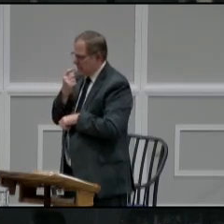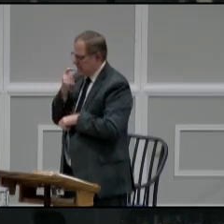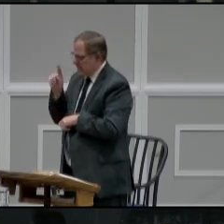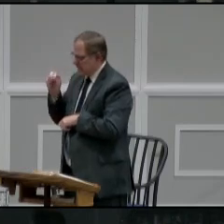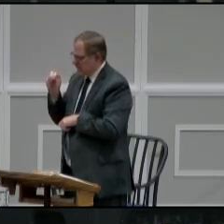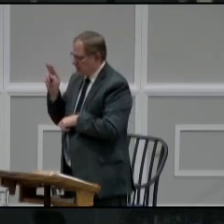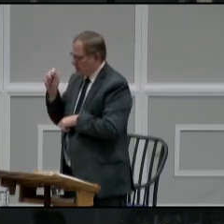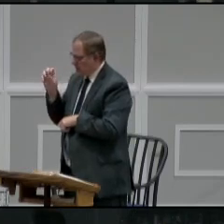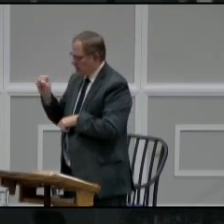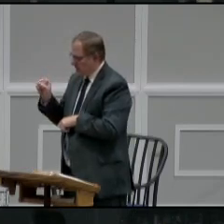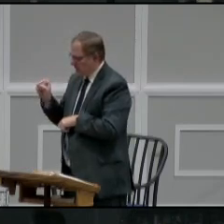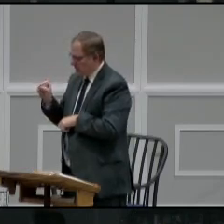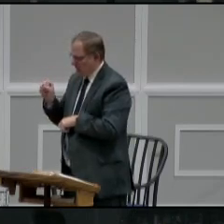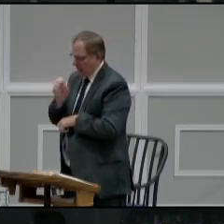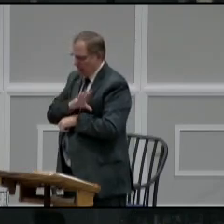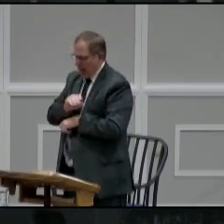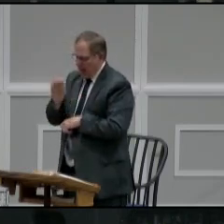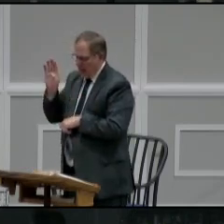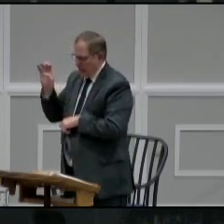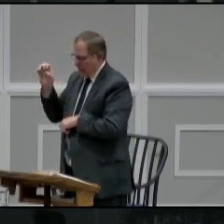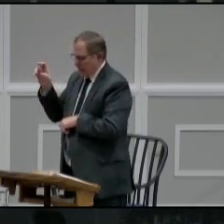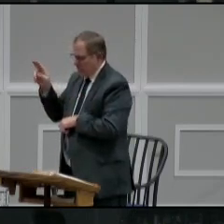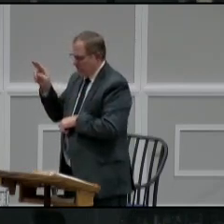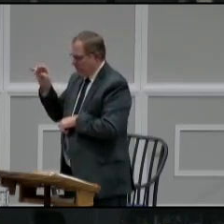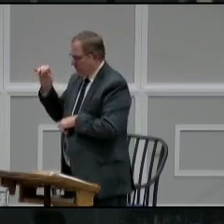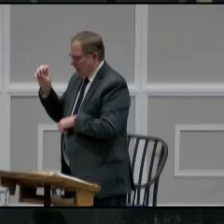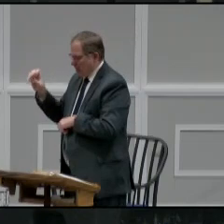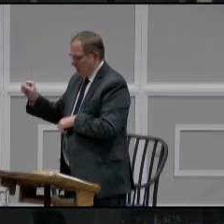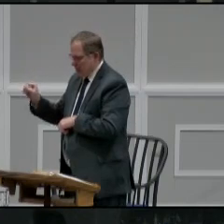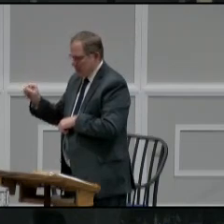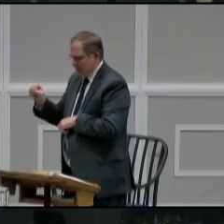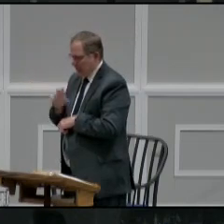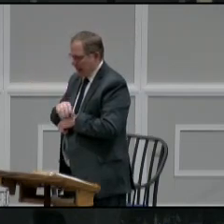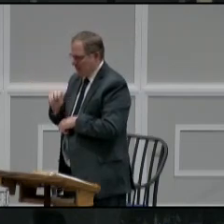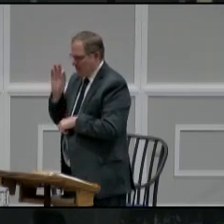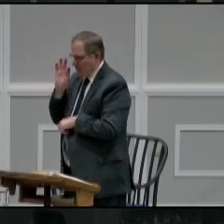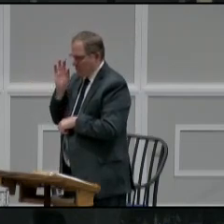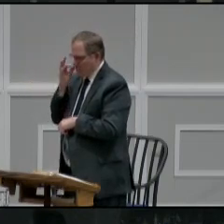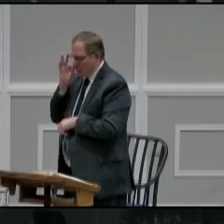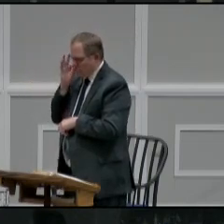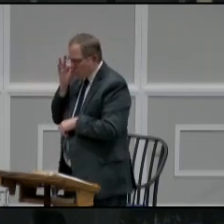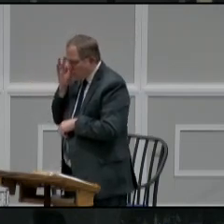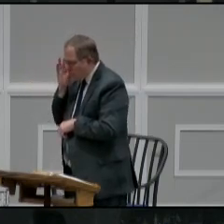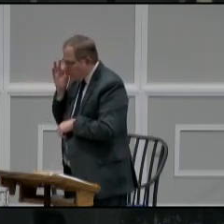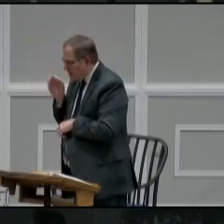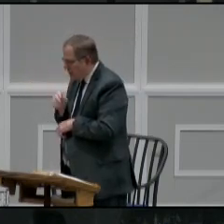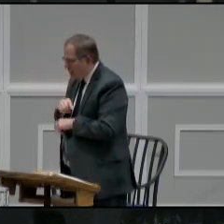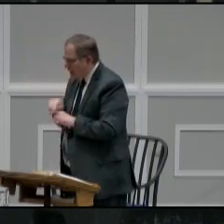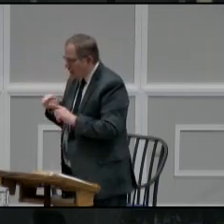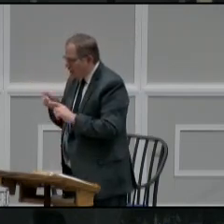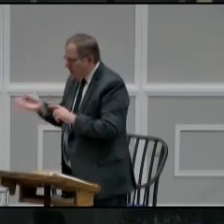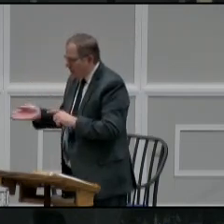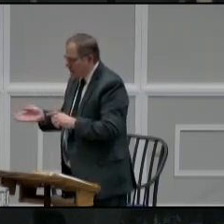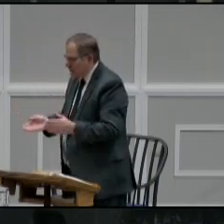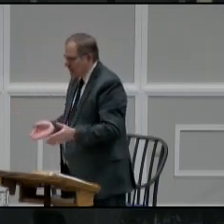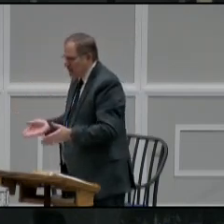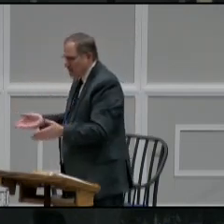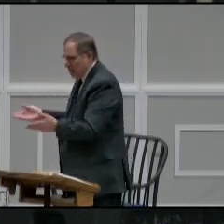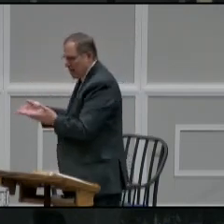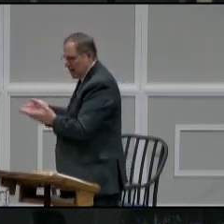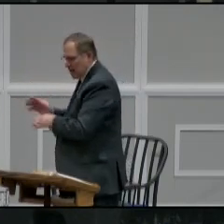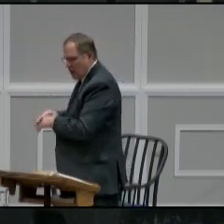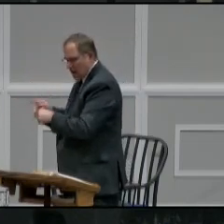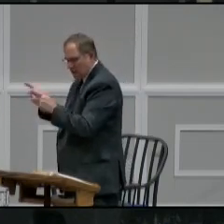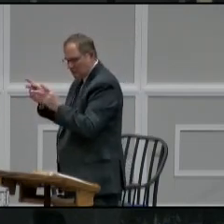different fruits. And they had them all set up around this god. They said, "Yeah, this is our god. And you